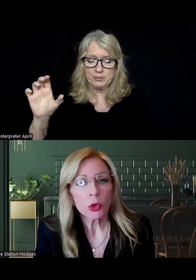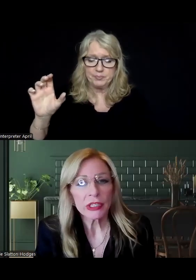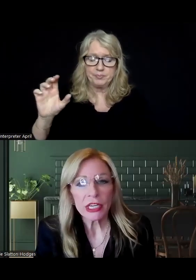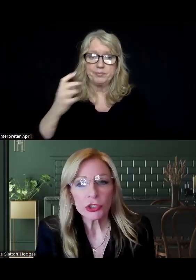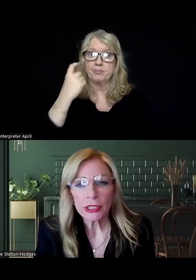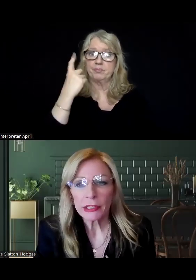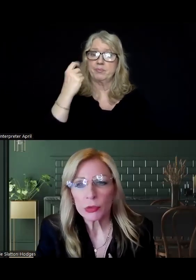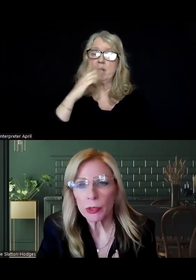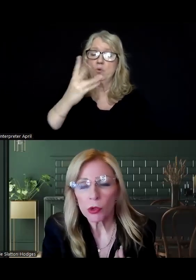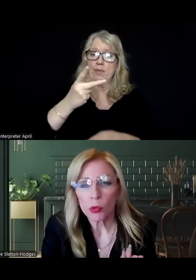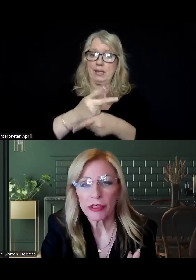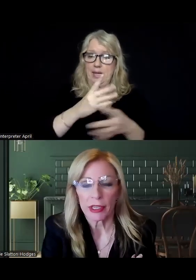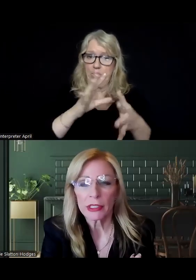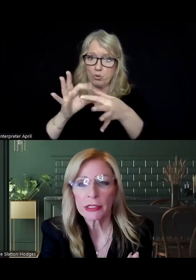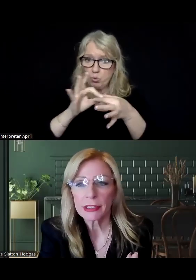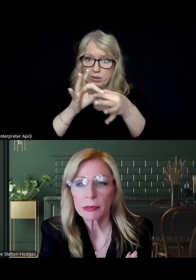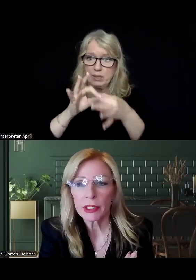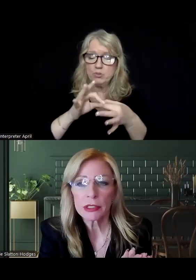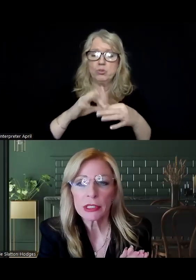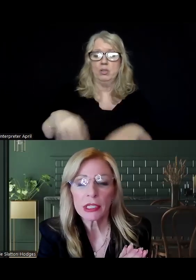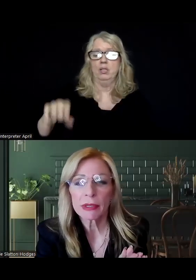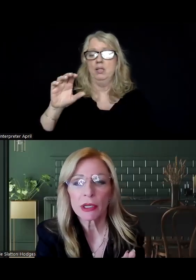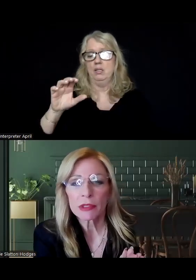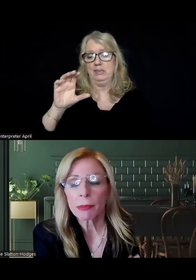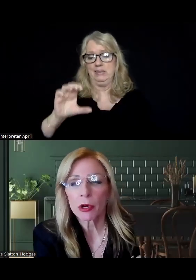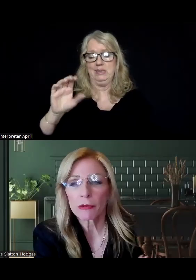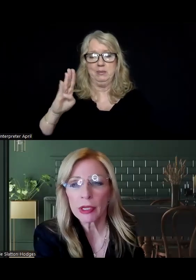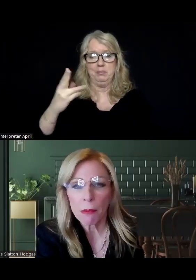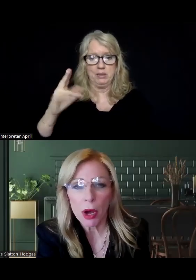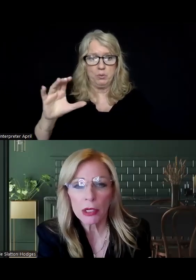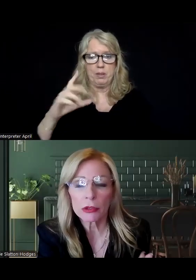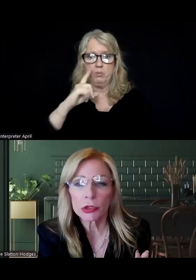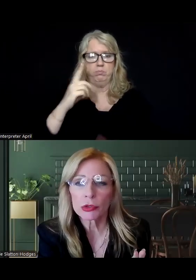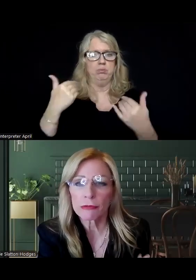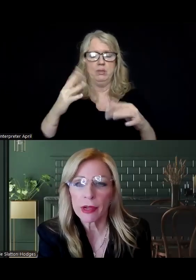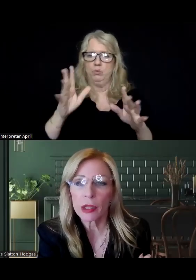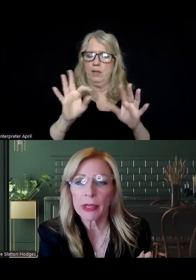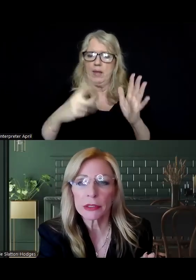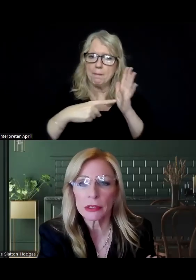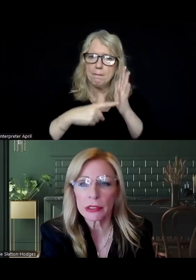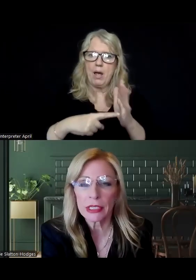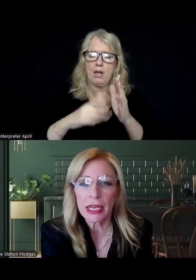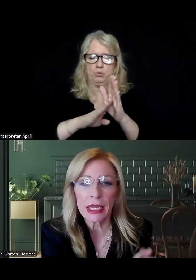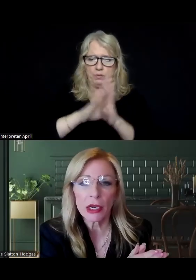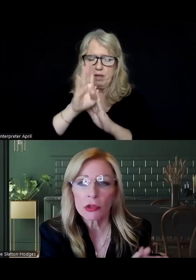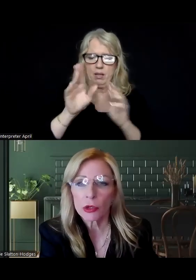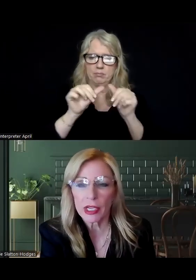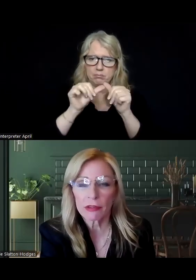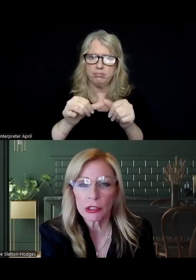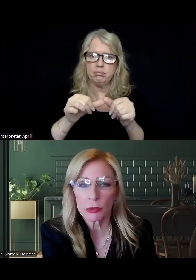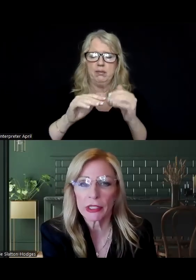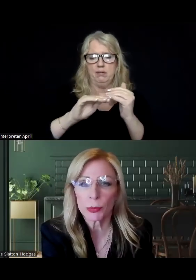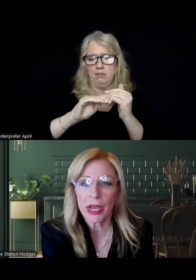With the care coordination that is built within CCBHC, it becomes a perfect model to develop and sustain